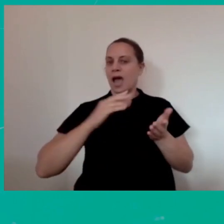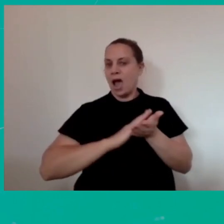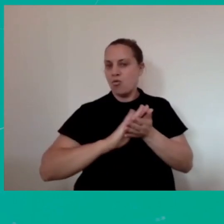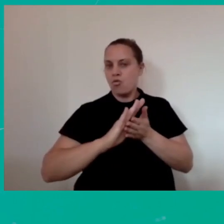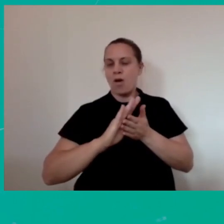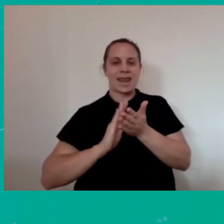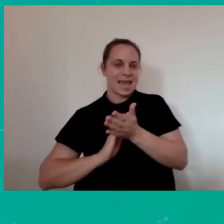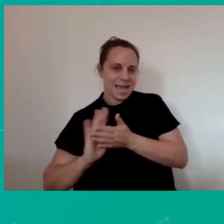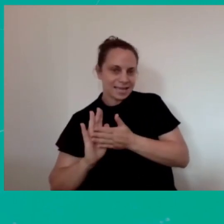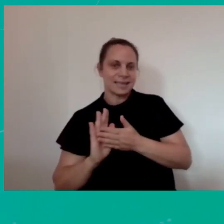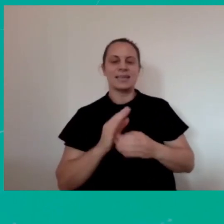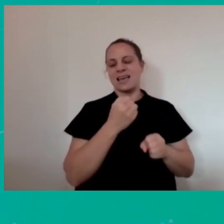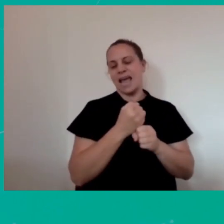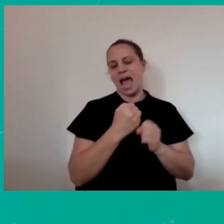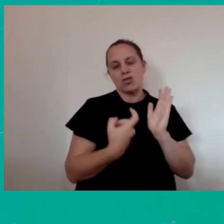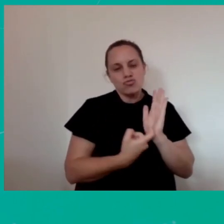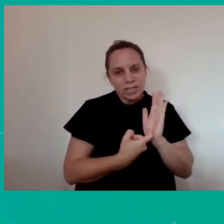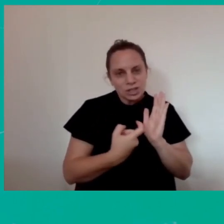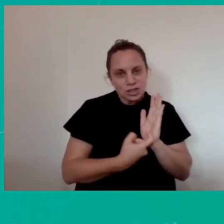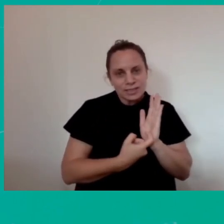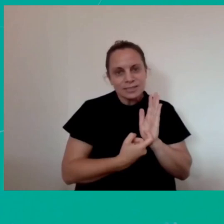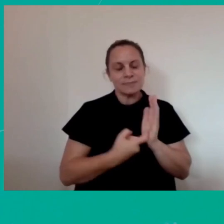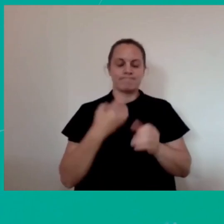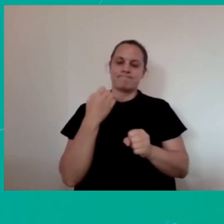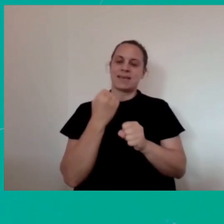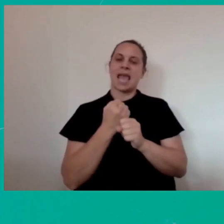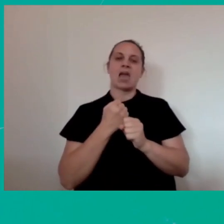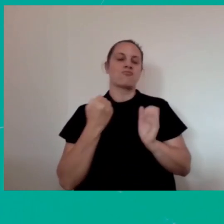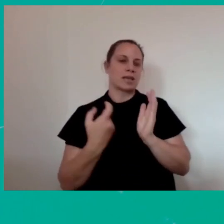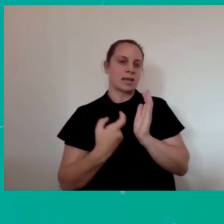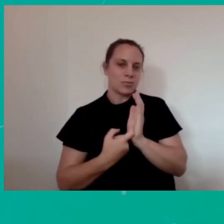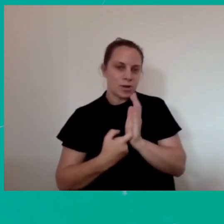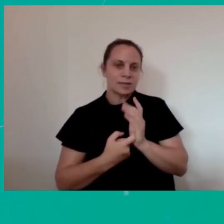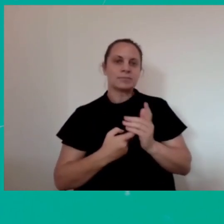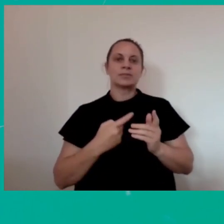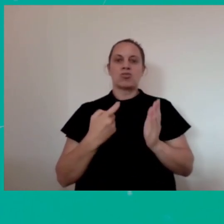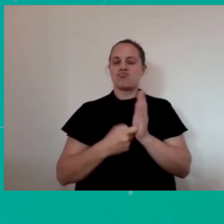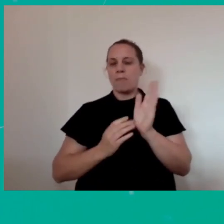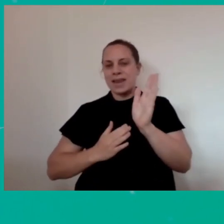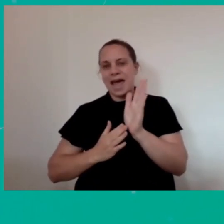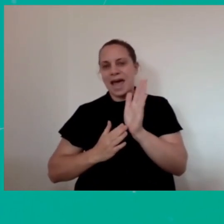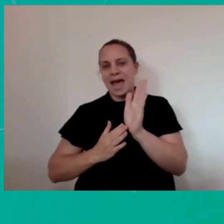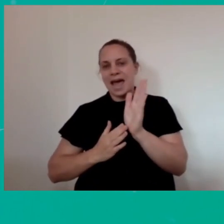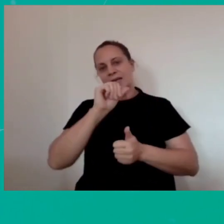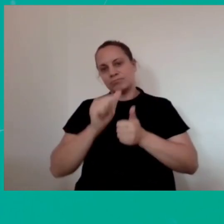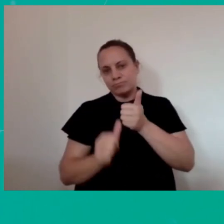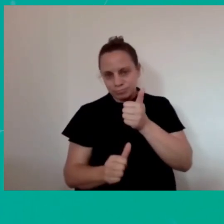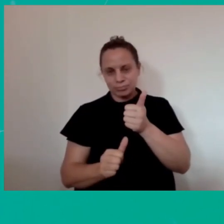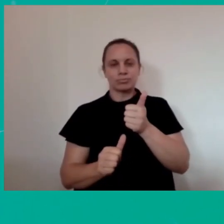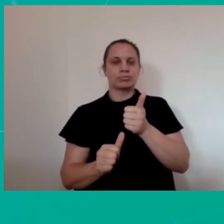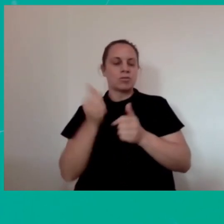McIntyre, Gay Richards, Gary Williams, Robin Hunt, and Associate Professor Bridget